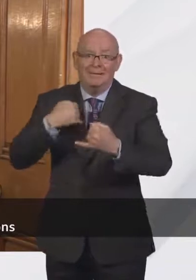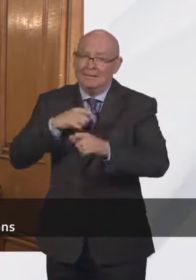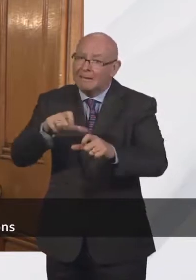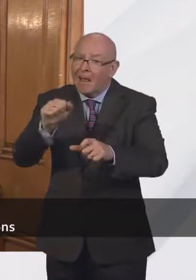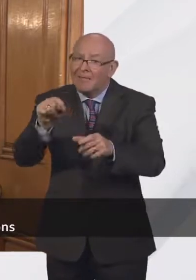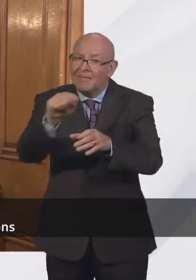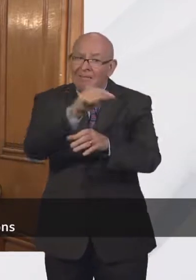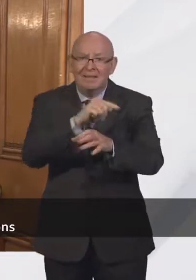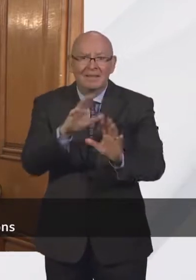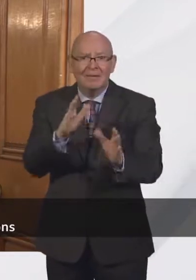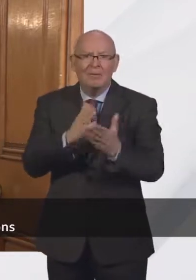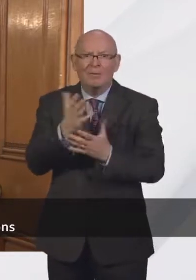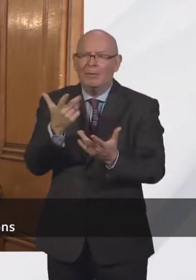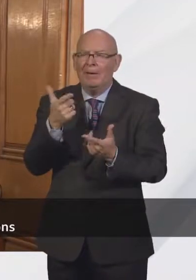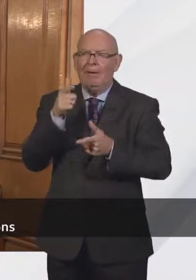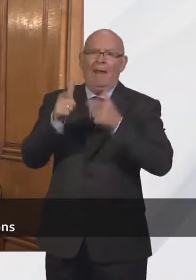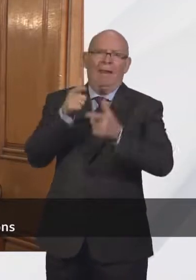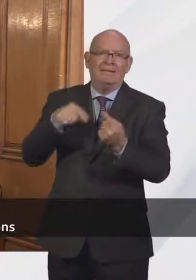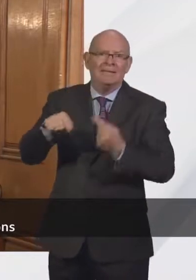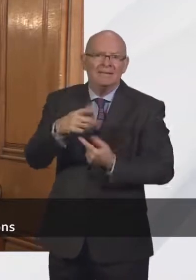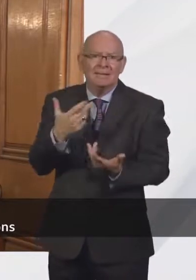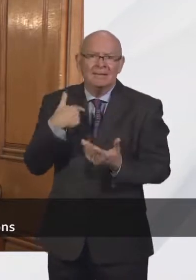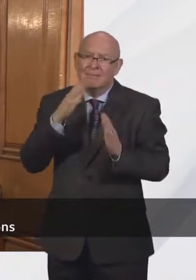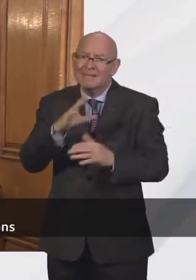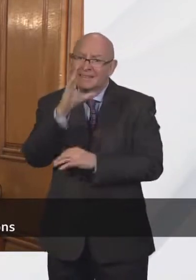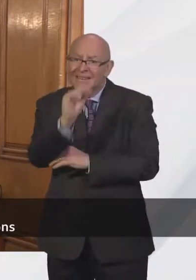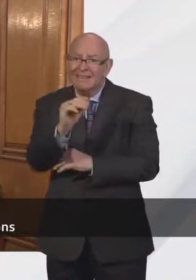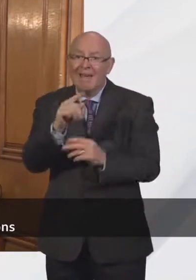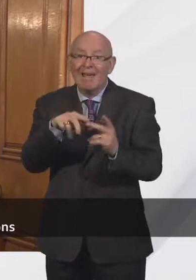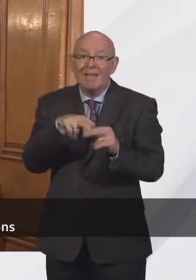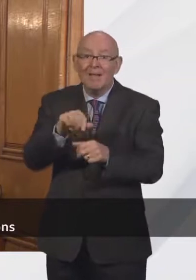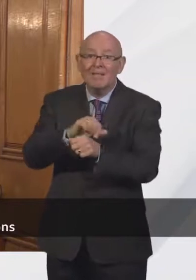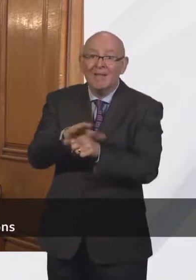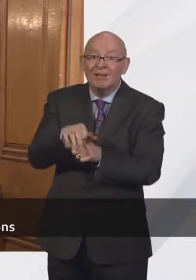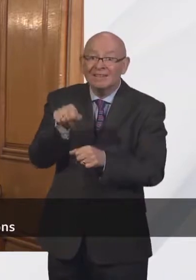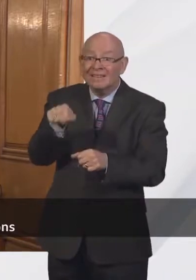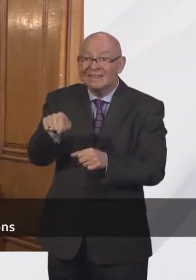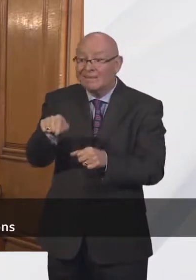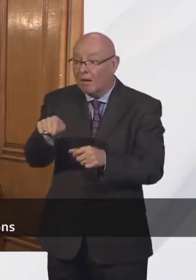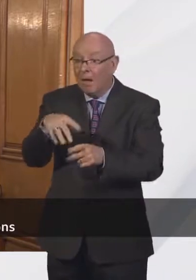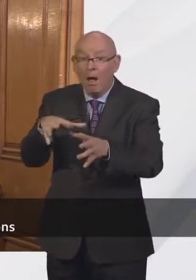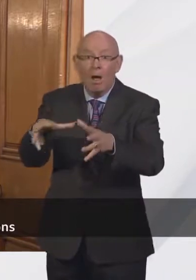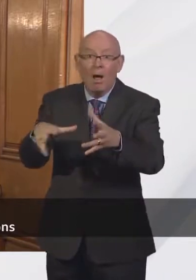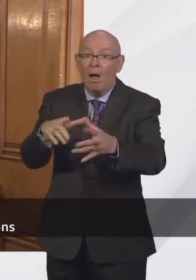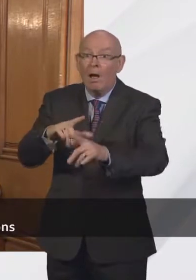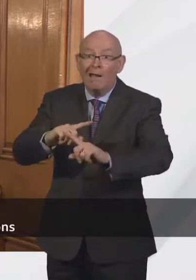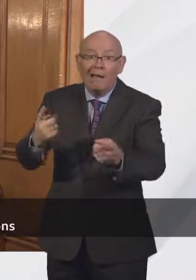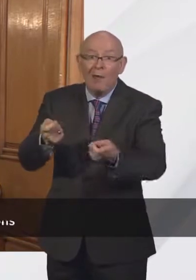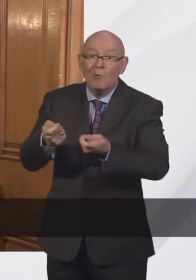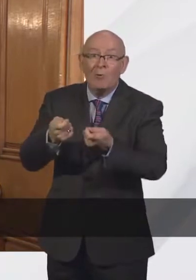that if we all continue to stay alert and do our bit to control the